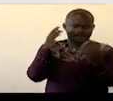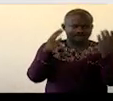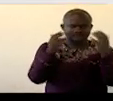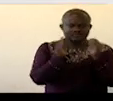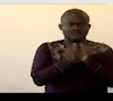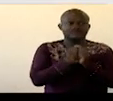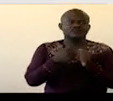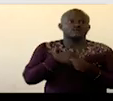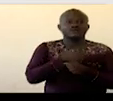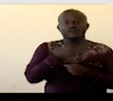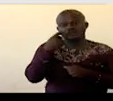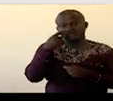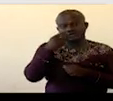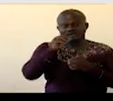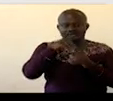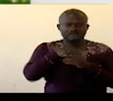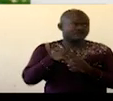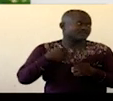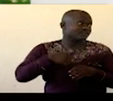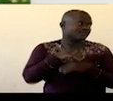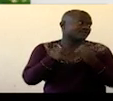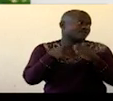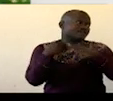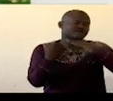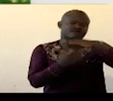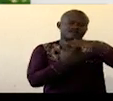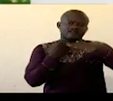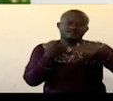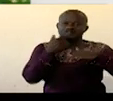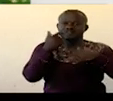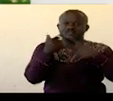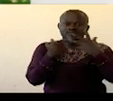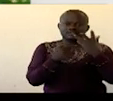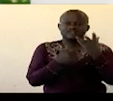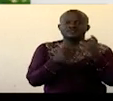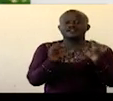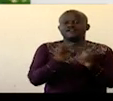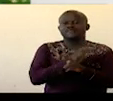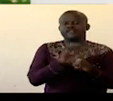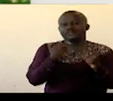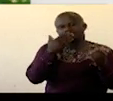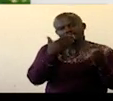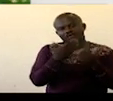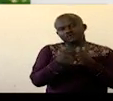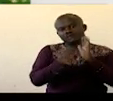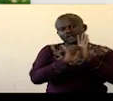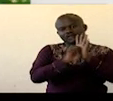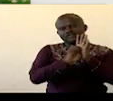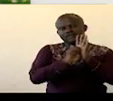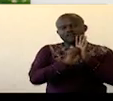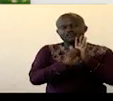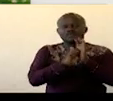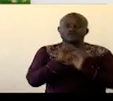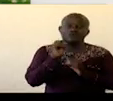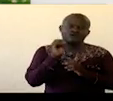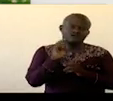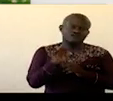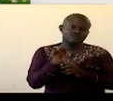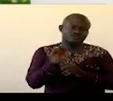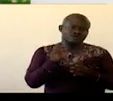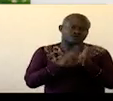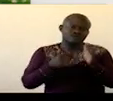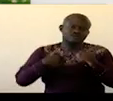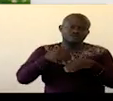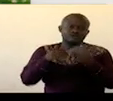we find in our environment. This is a very good example of what we